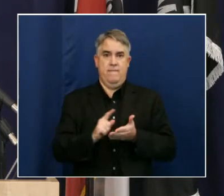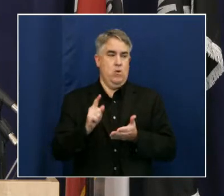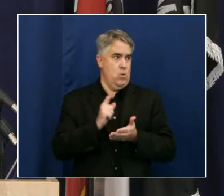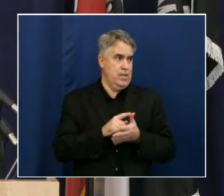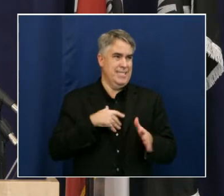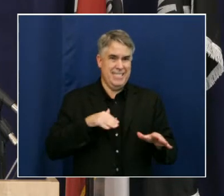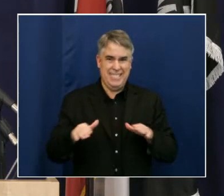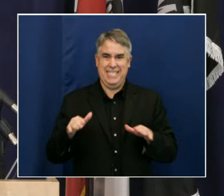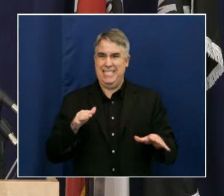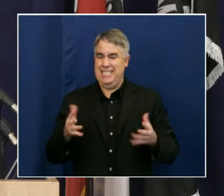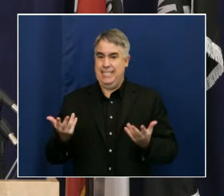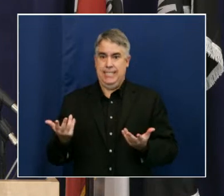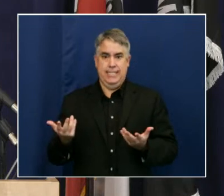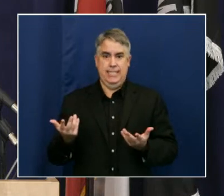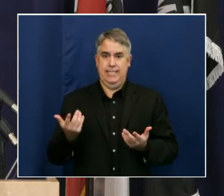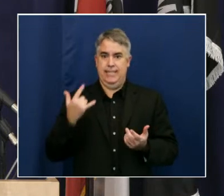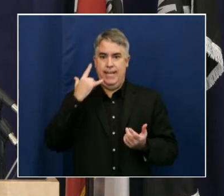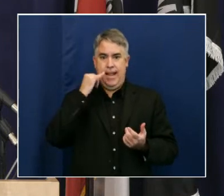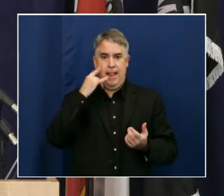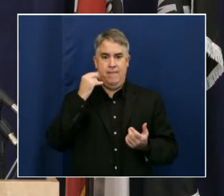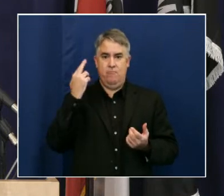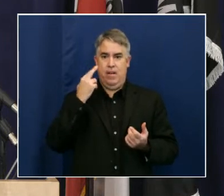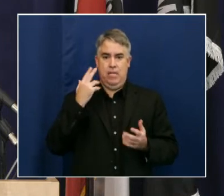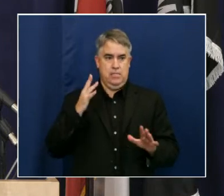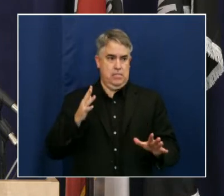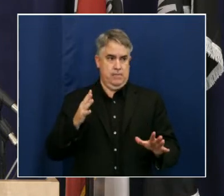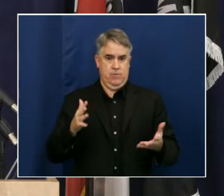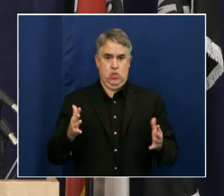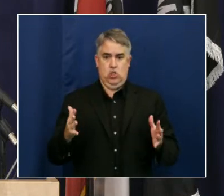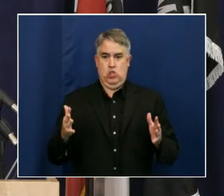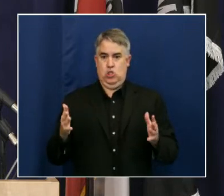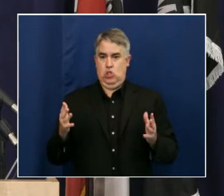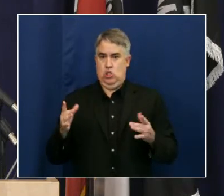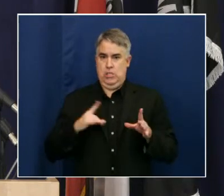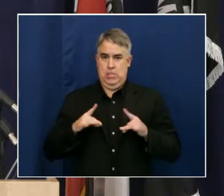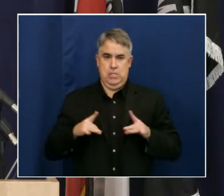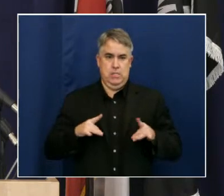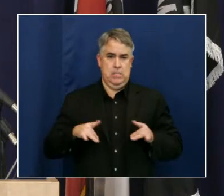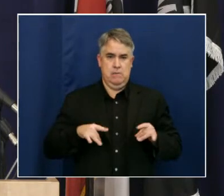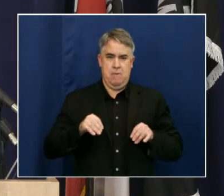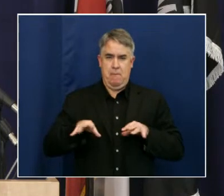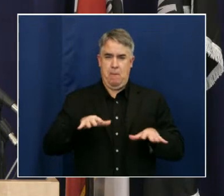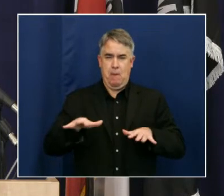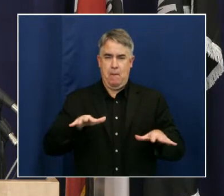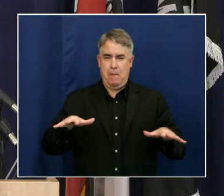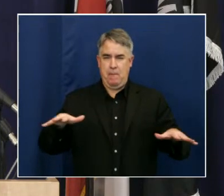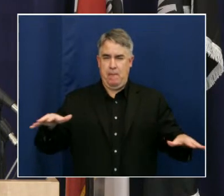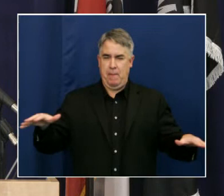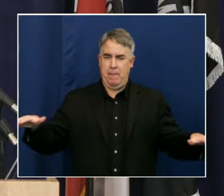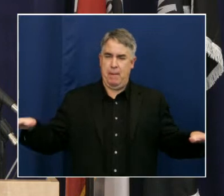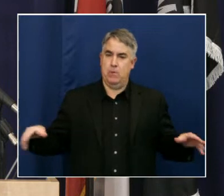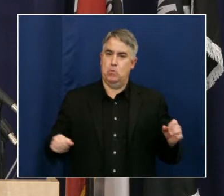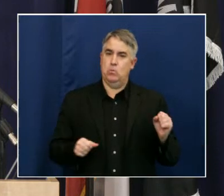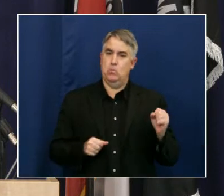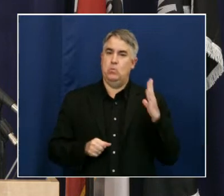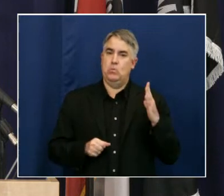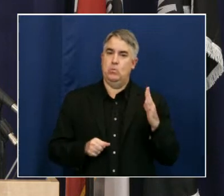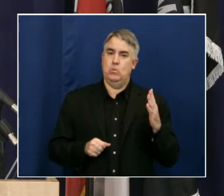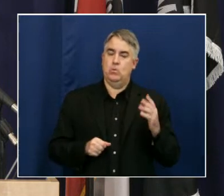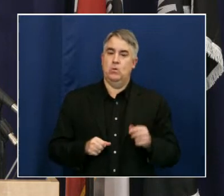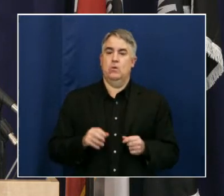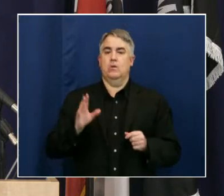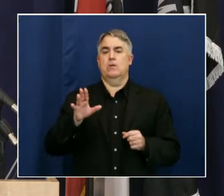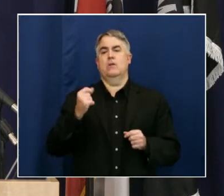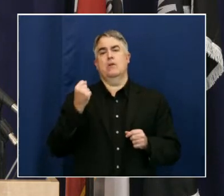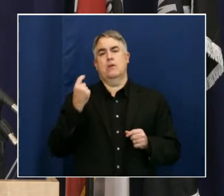certainly facing its most difficult stretch. But, you know, my sense is even if you looked at total based on the entire pandemic, given we're the